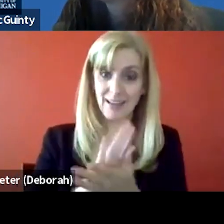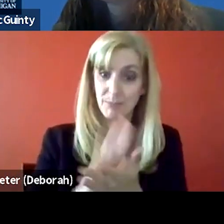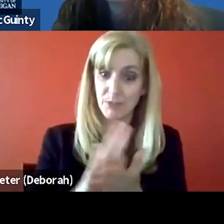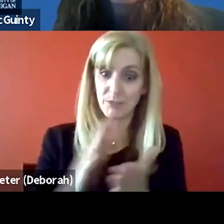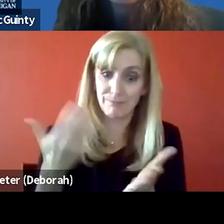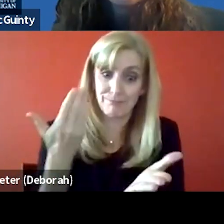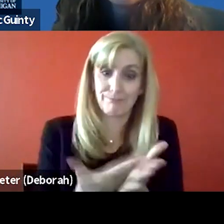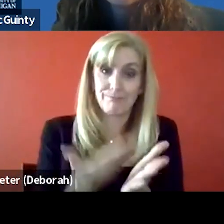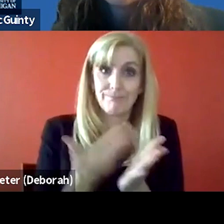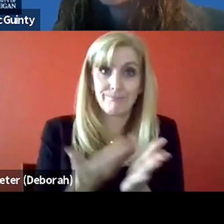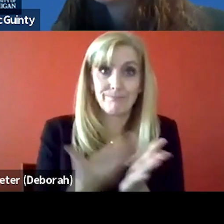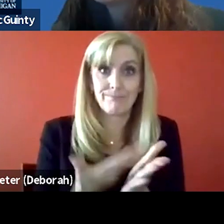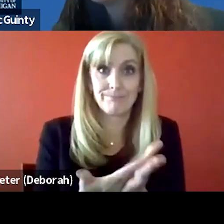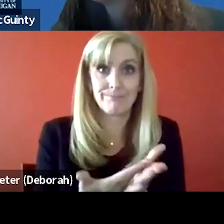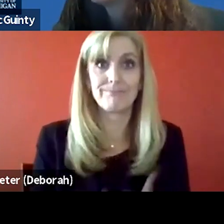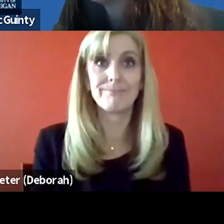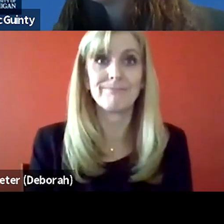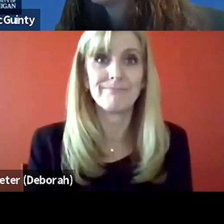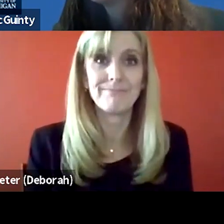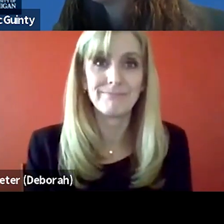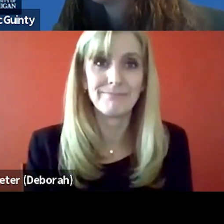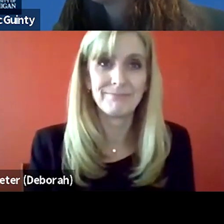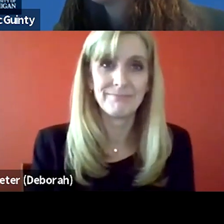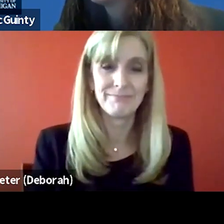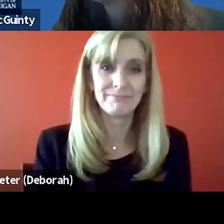in place.